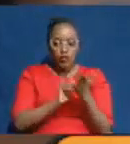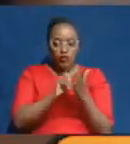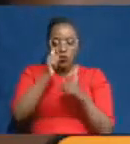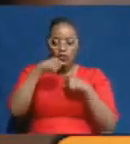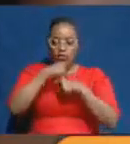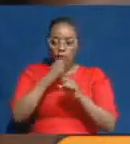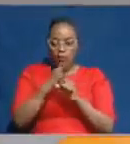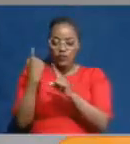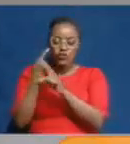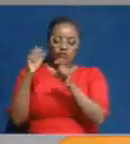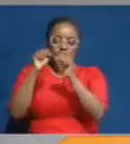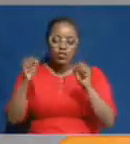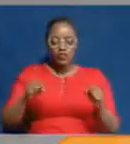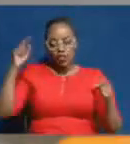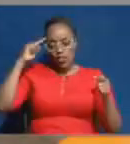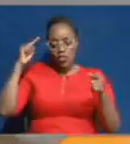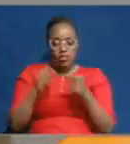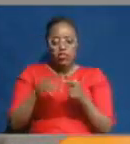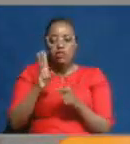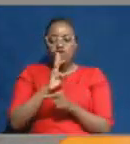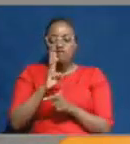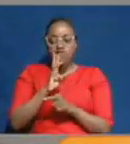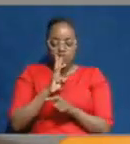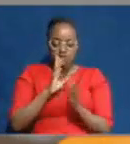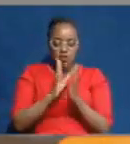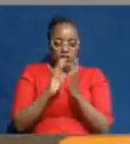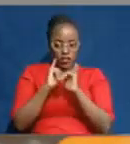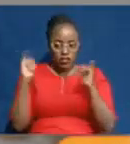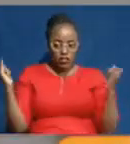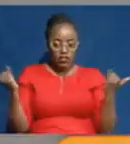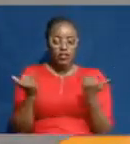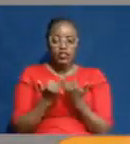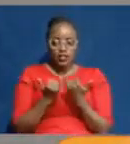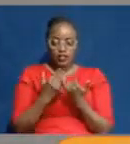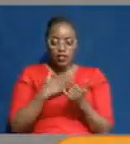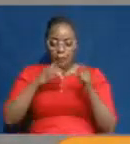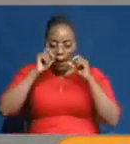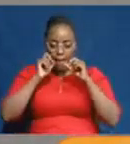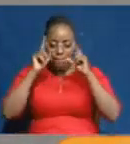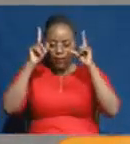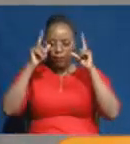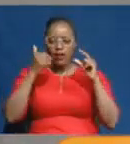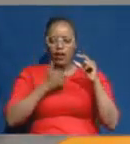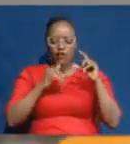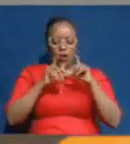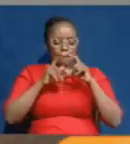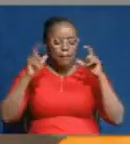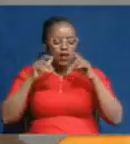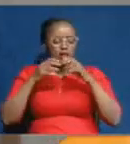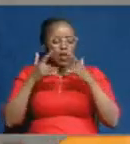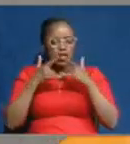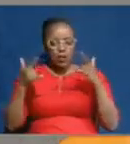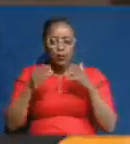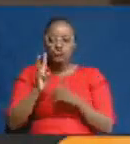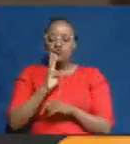makes different systems targeting water vendors and institutions. I realized there was a very big gap in